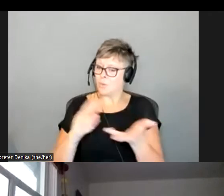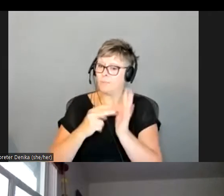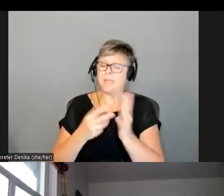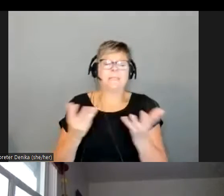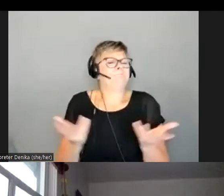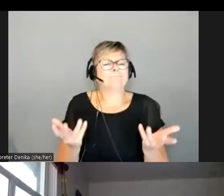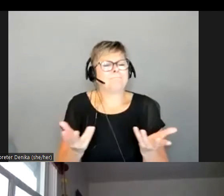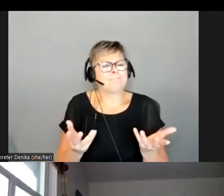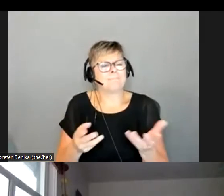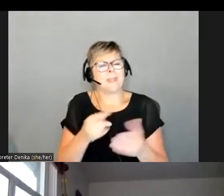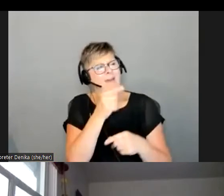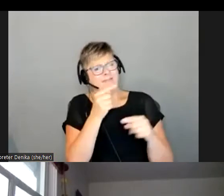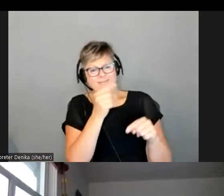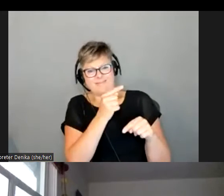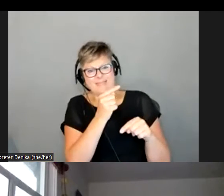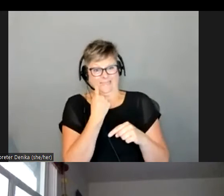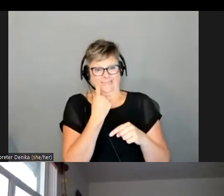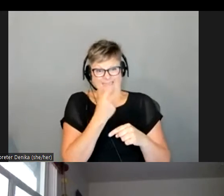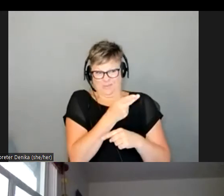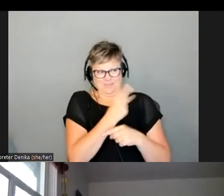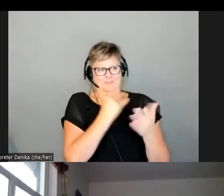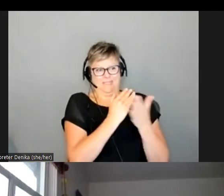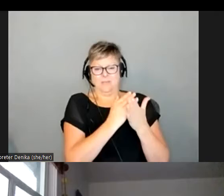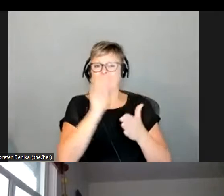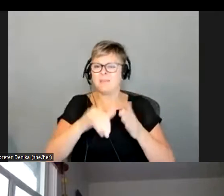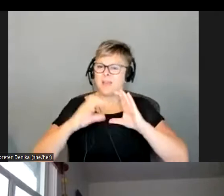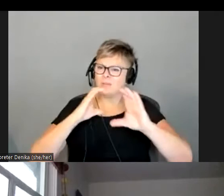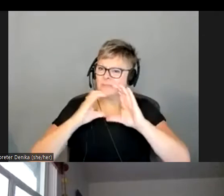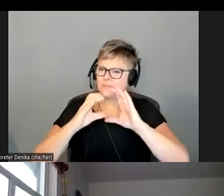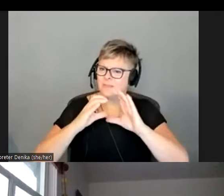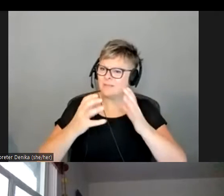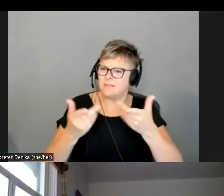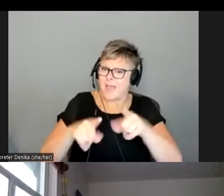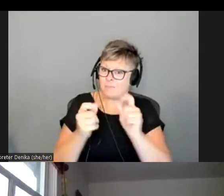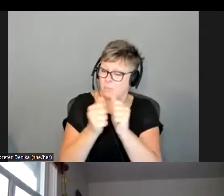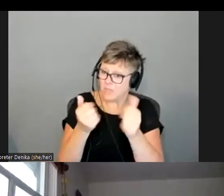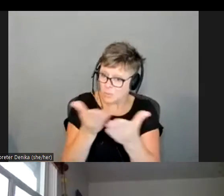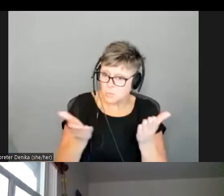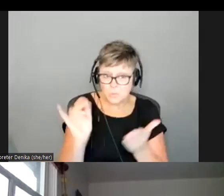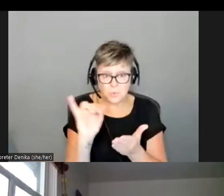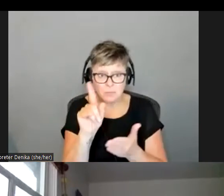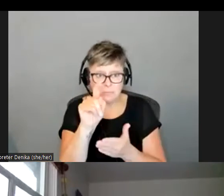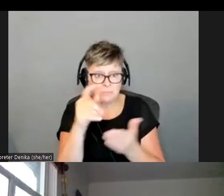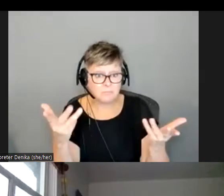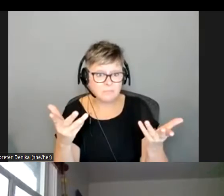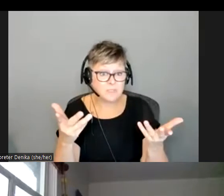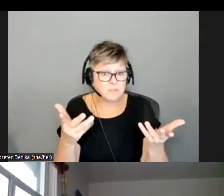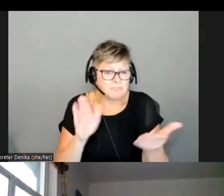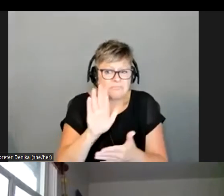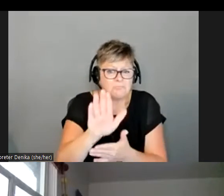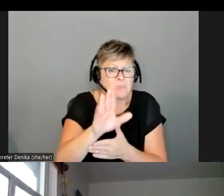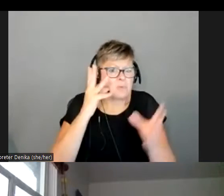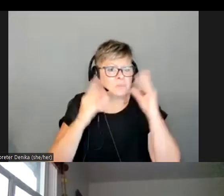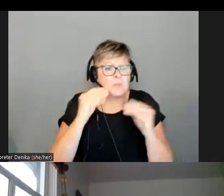these conversations taking place as well among the groups that you work with, in the communities that you engage with? What do you hear from people you work